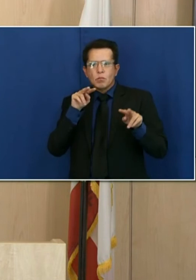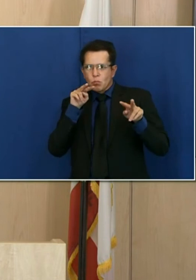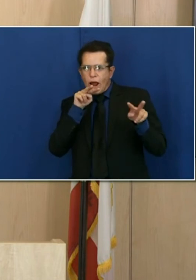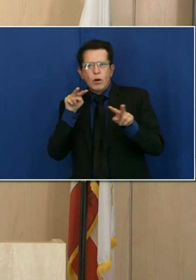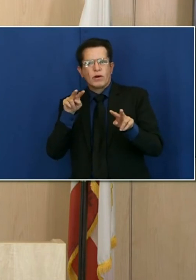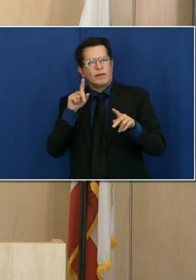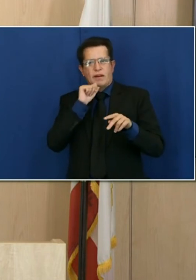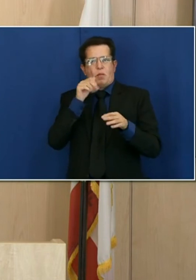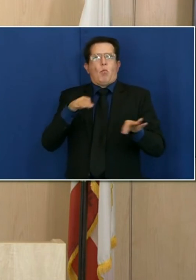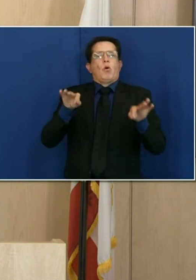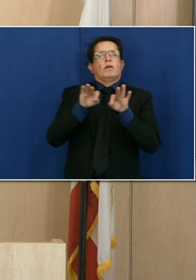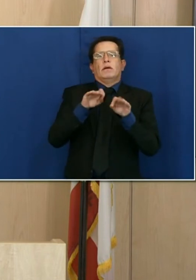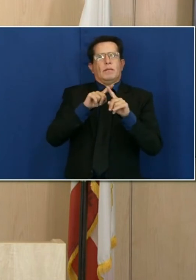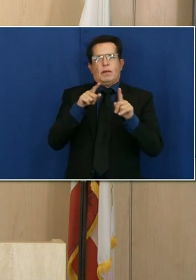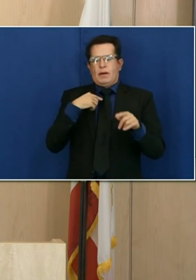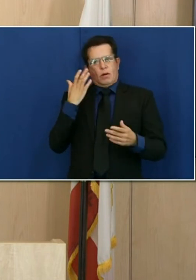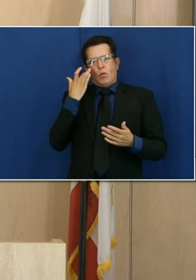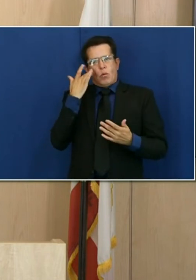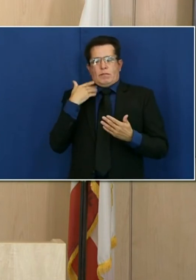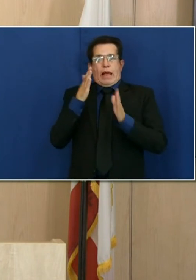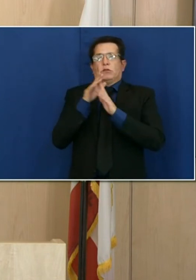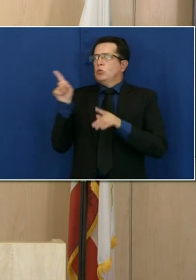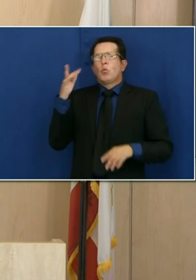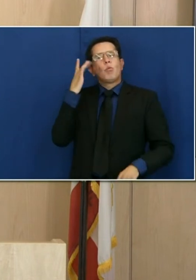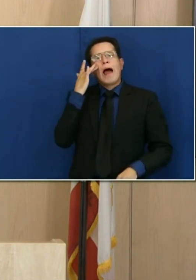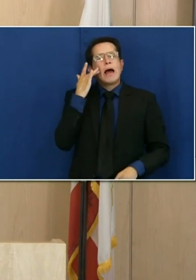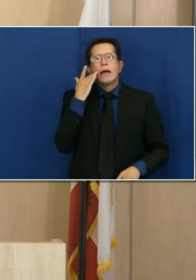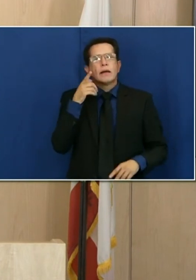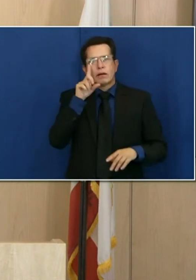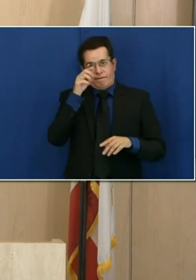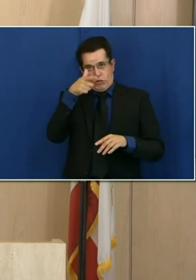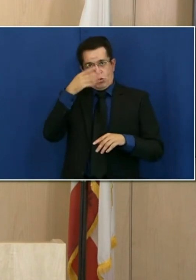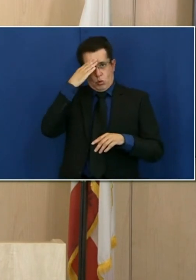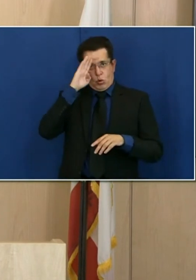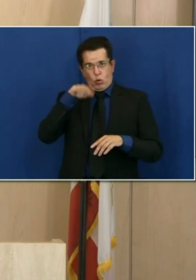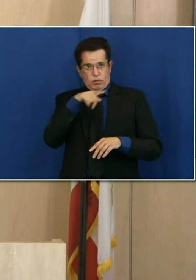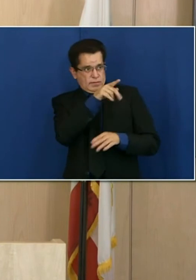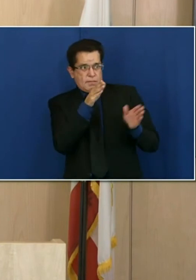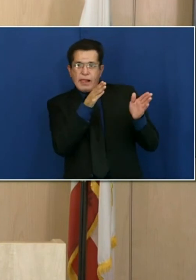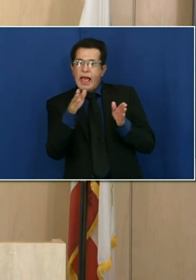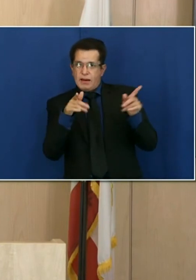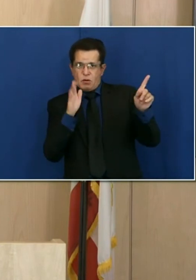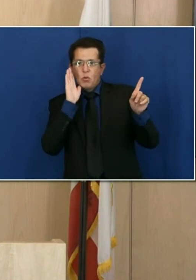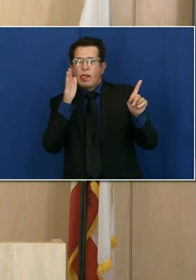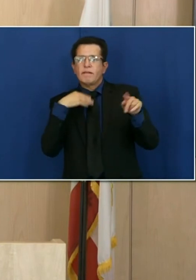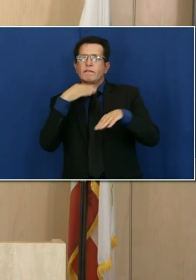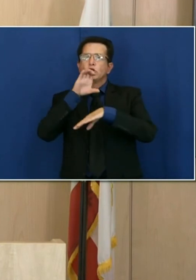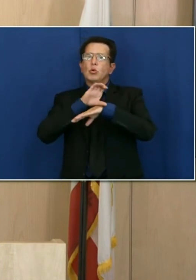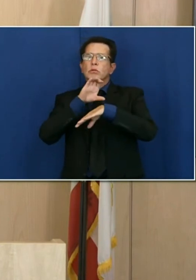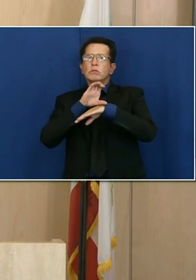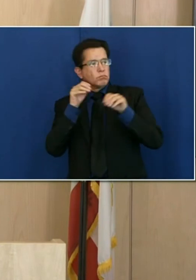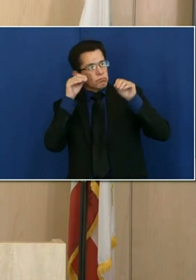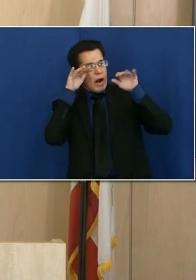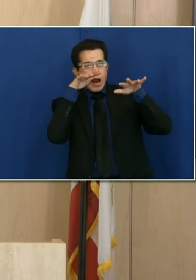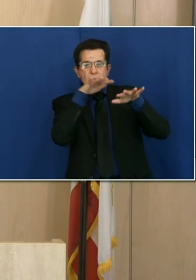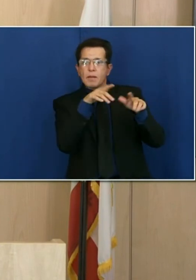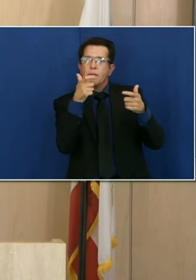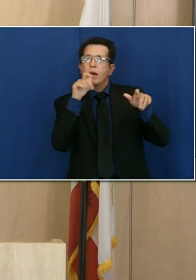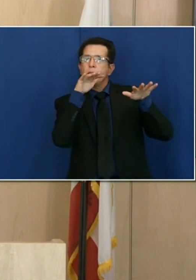is, why can't something be done if you know ahead of time that someone's planning a large gathering, like, say, at a mega church, instead